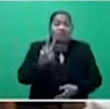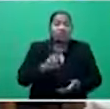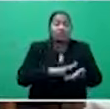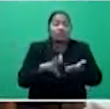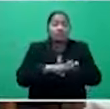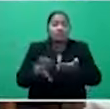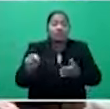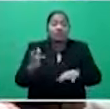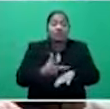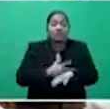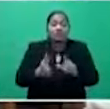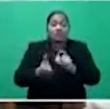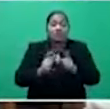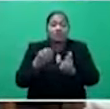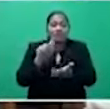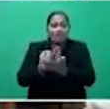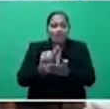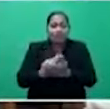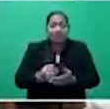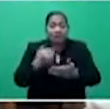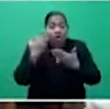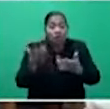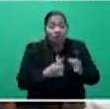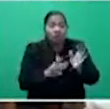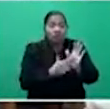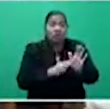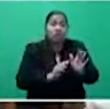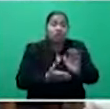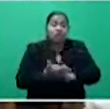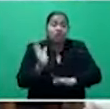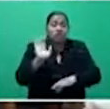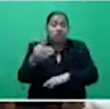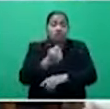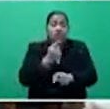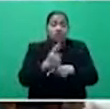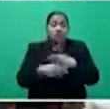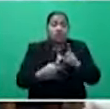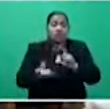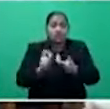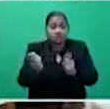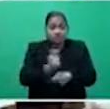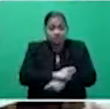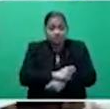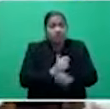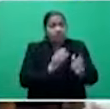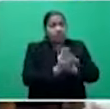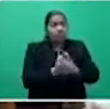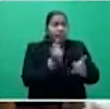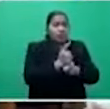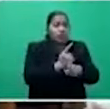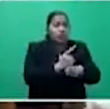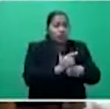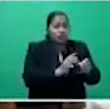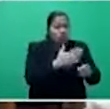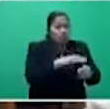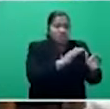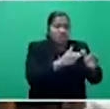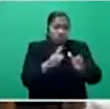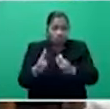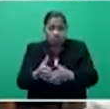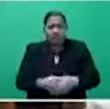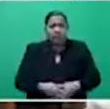Green Climate Fund. Honourable Prime Minister goes overseas, talked about climate change. We go on and talk to all the institutions. As a result of that, we